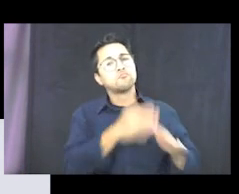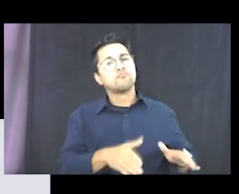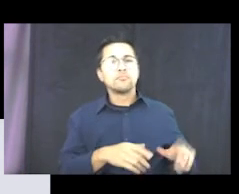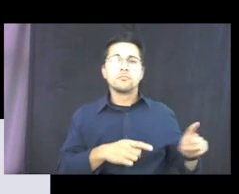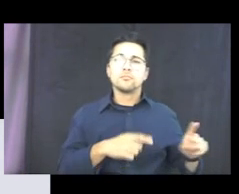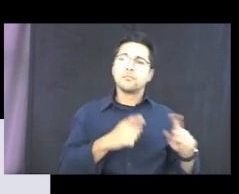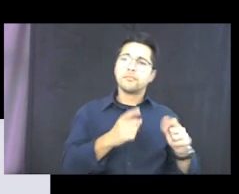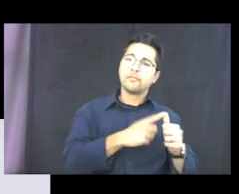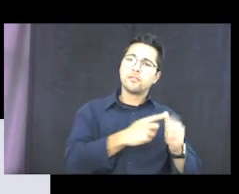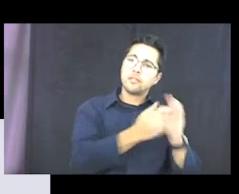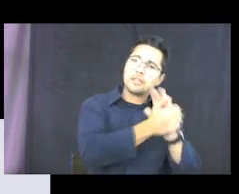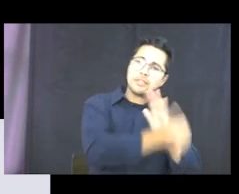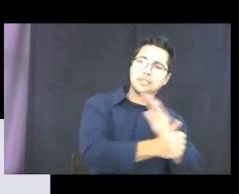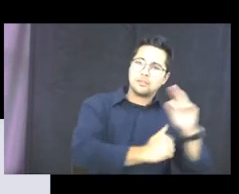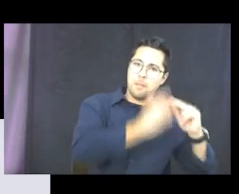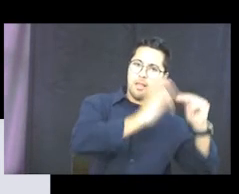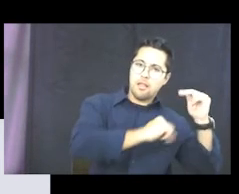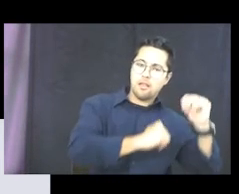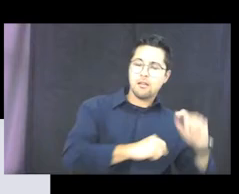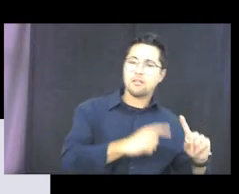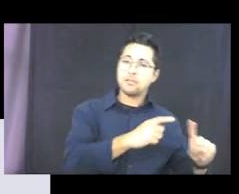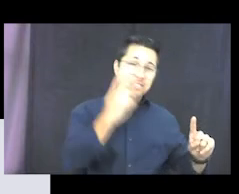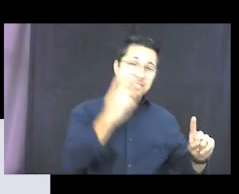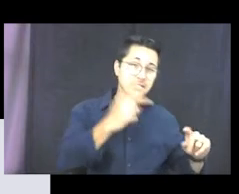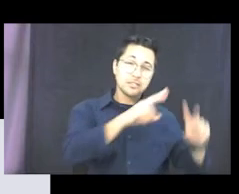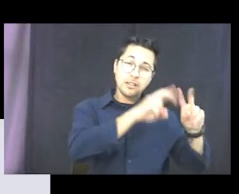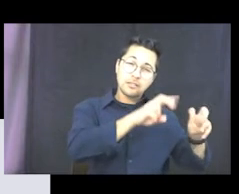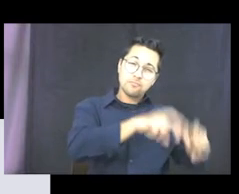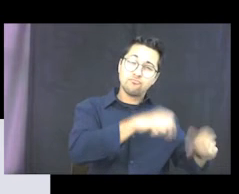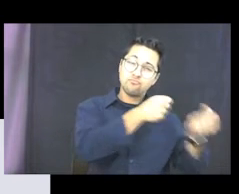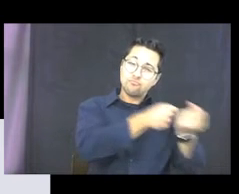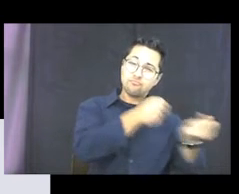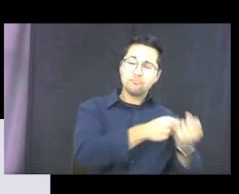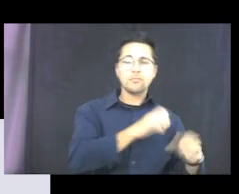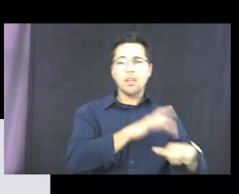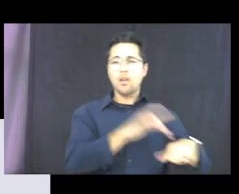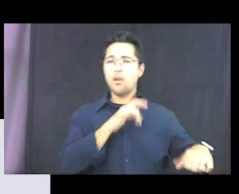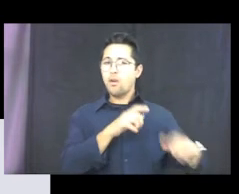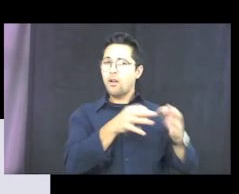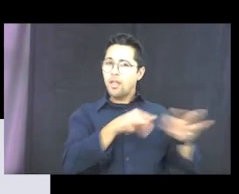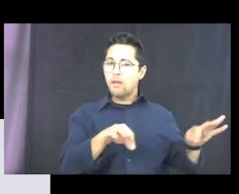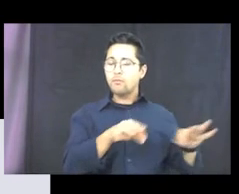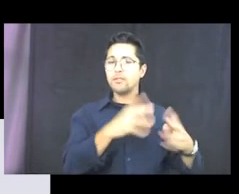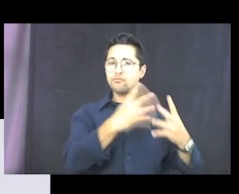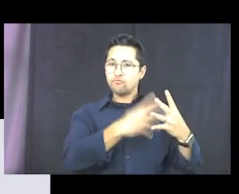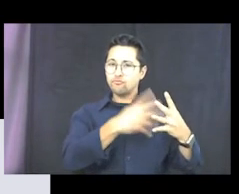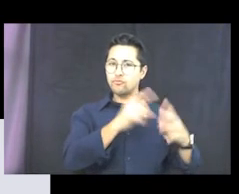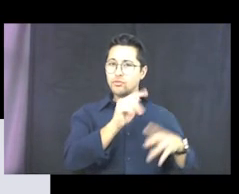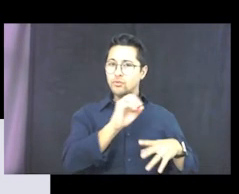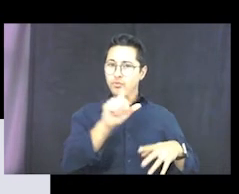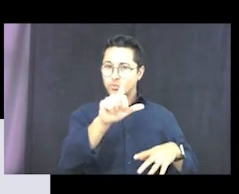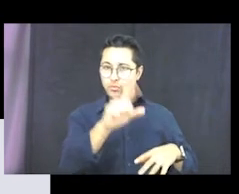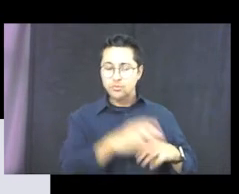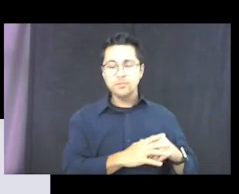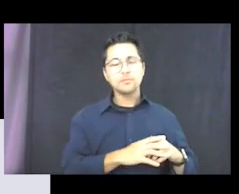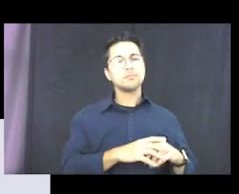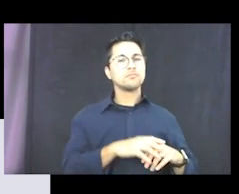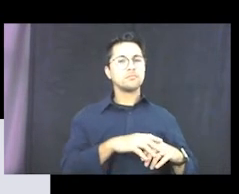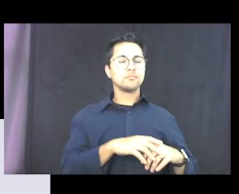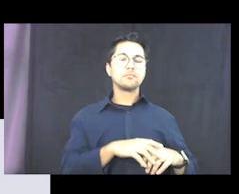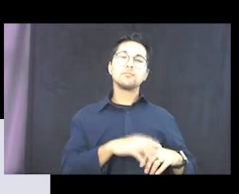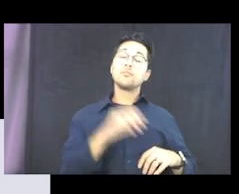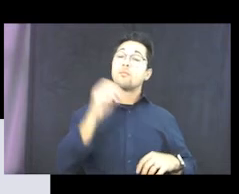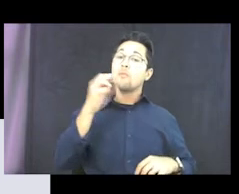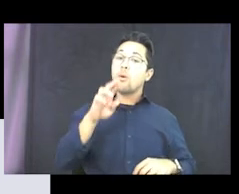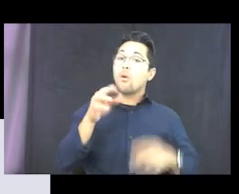skill building. So here we see assessment support like early language screening tool bundle as one of those,